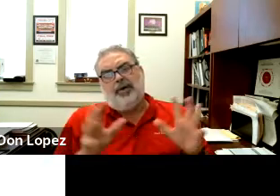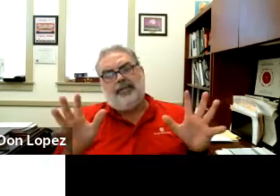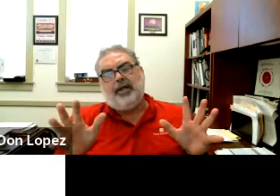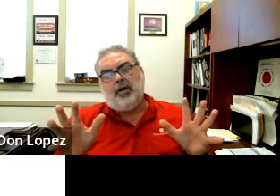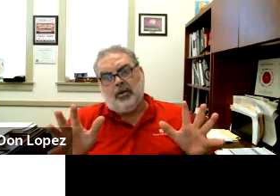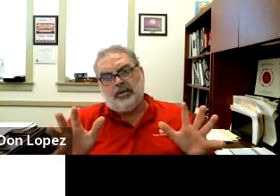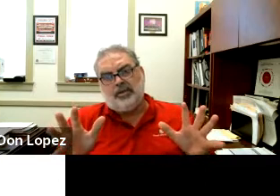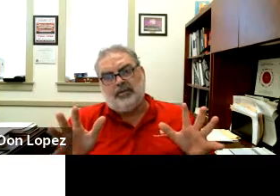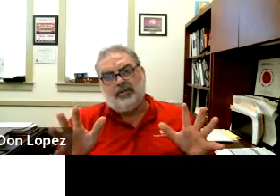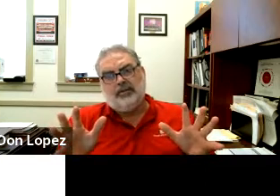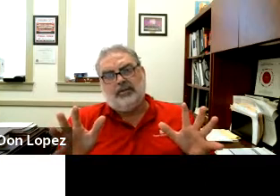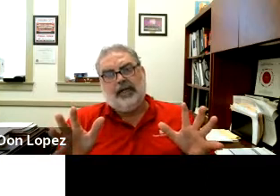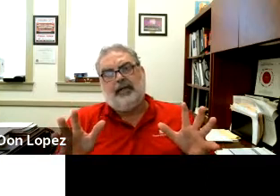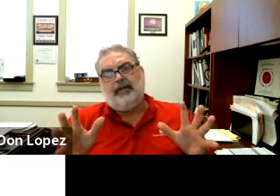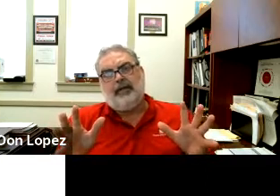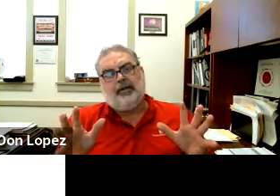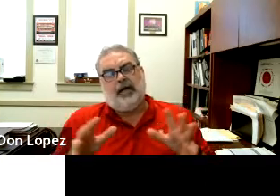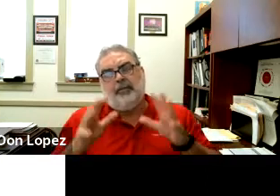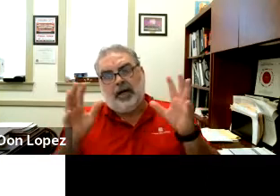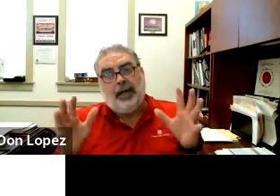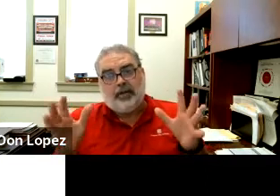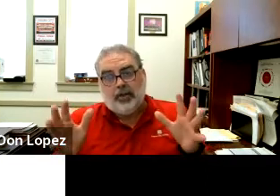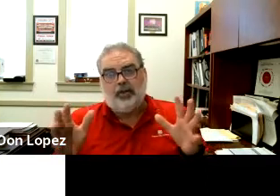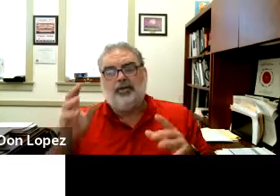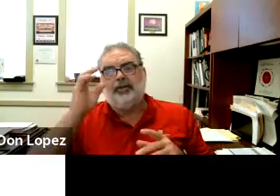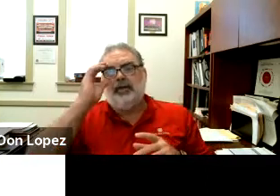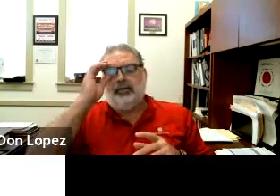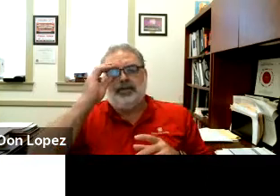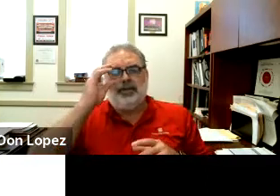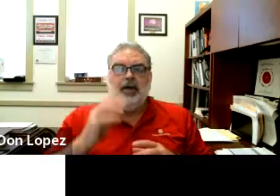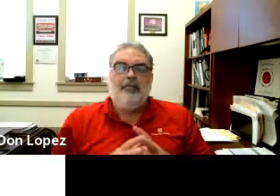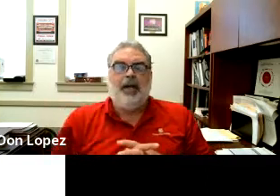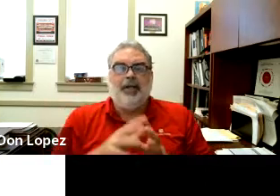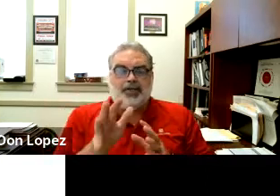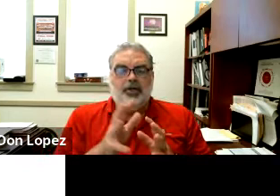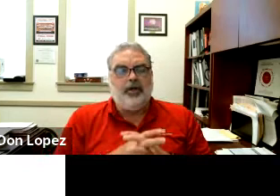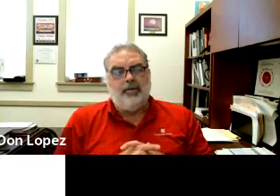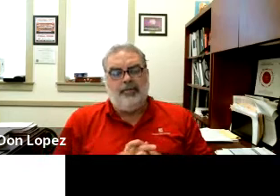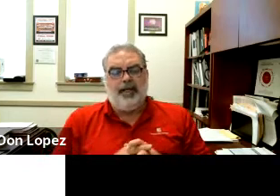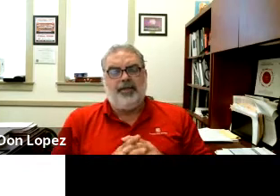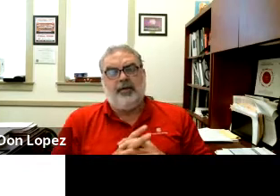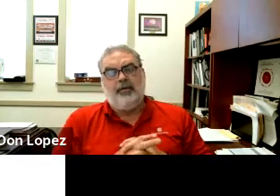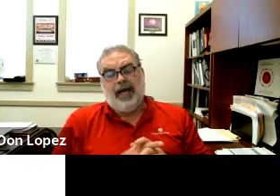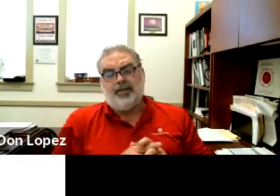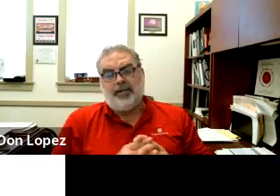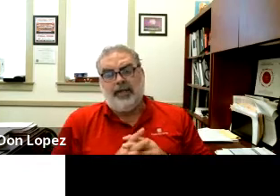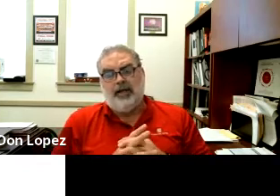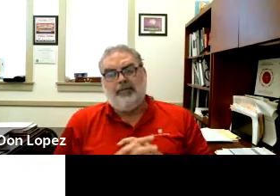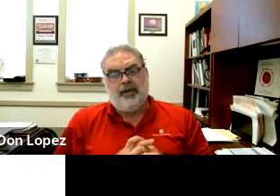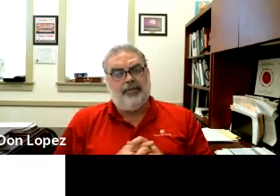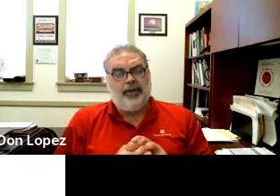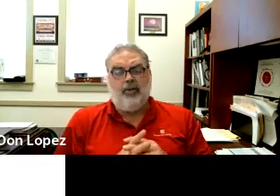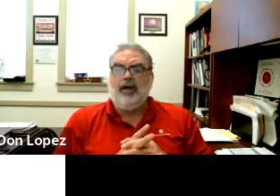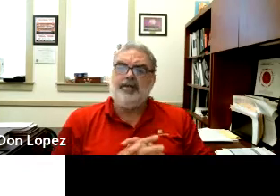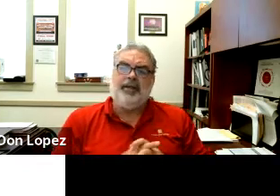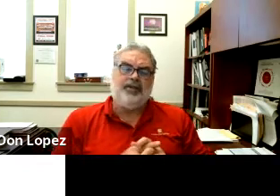So pretty big goals, right? Kind of monumental goals for us too. But I'm going to show you in a couple minutes here that we've actually